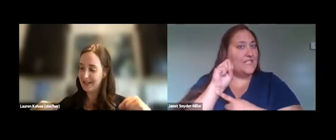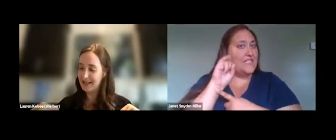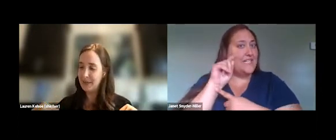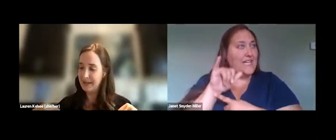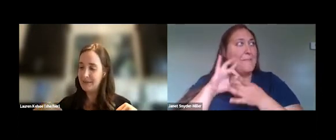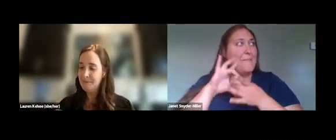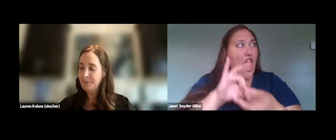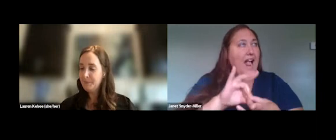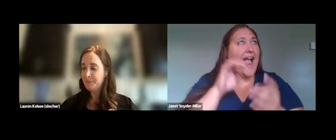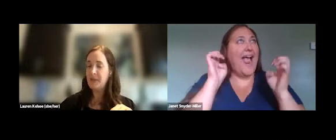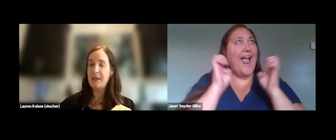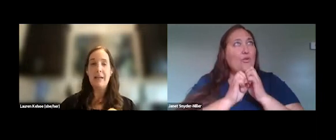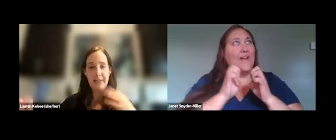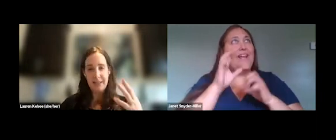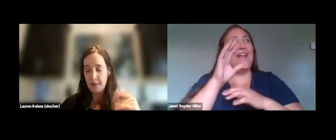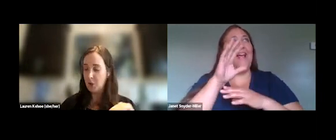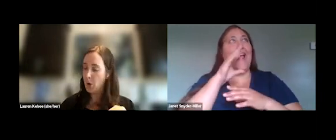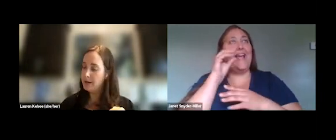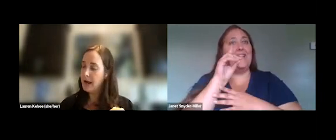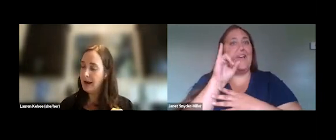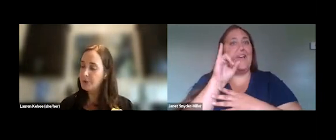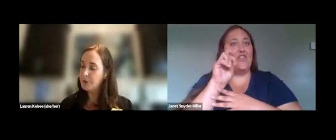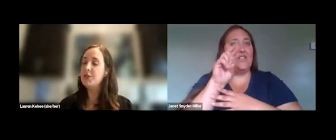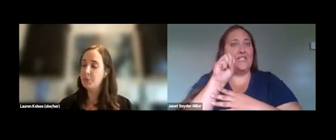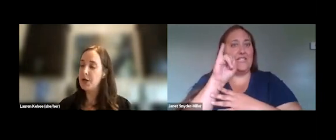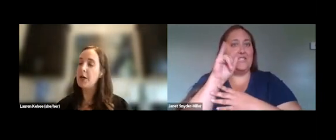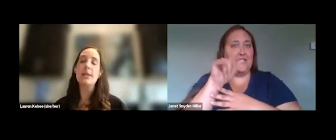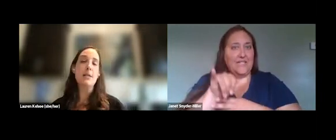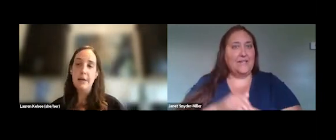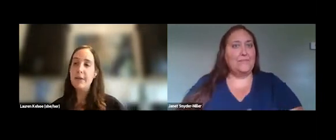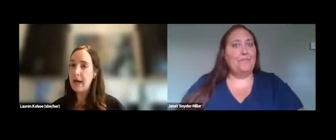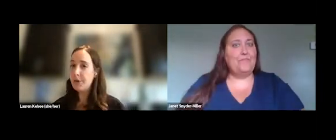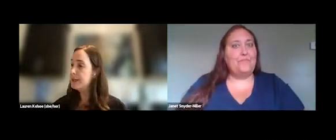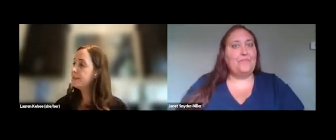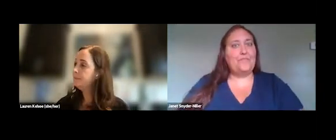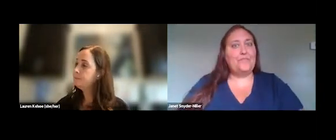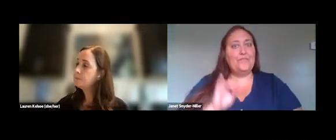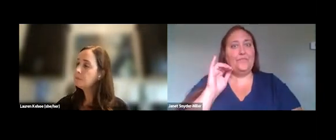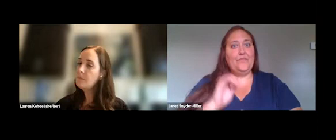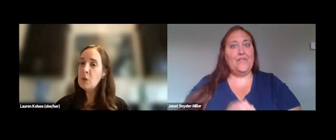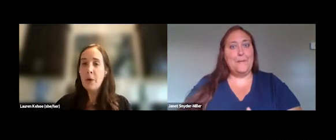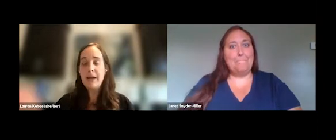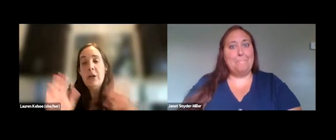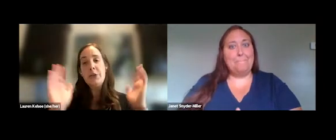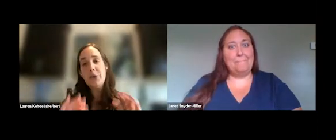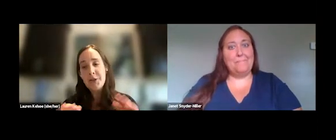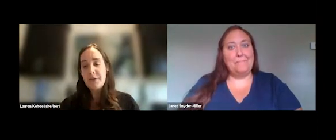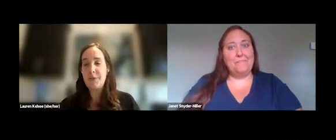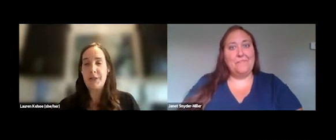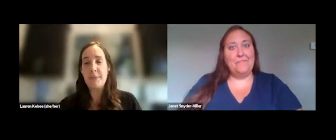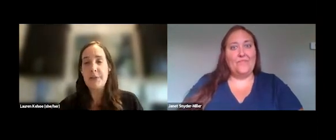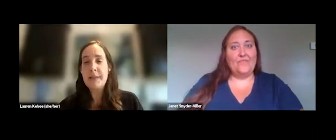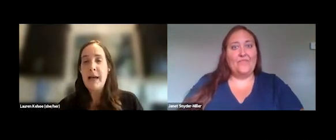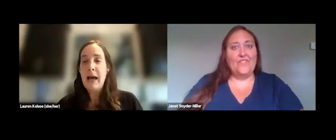equity, and accessibility. And this is the #1 strategic priority of the libraries. Okay. So grounded